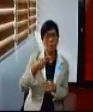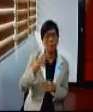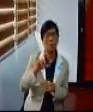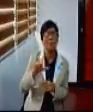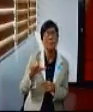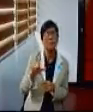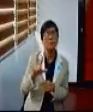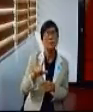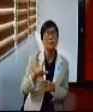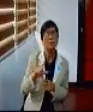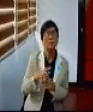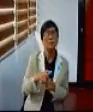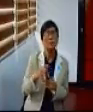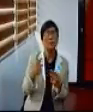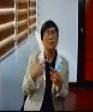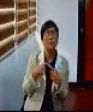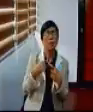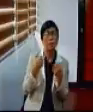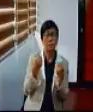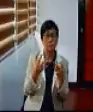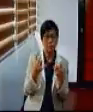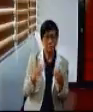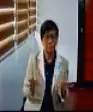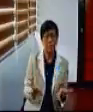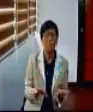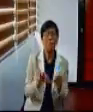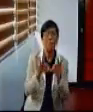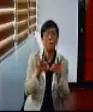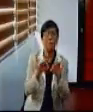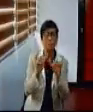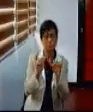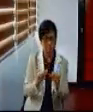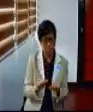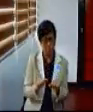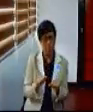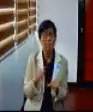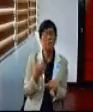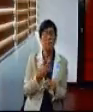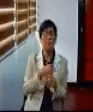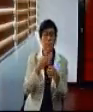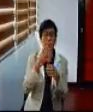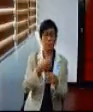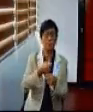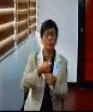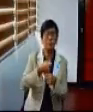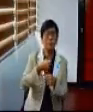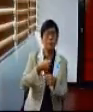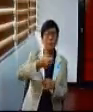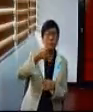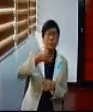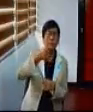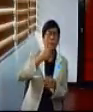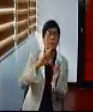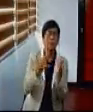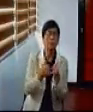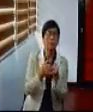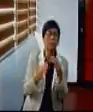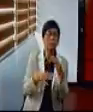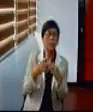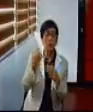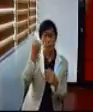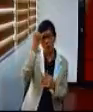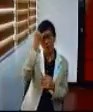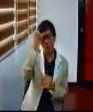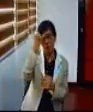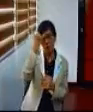there's been excessive flooding. Can we hold the company that's based in India